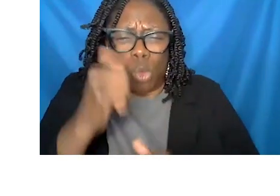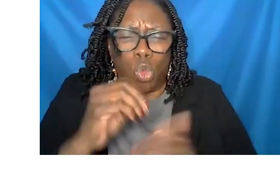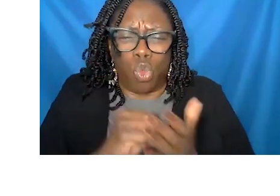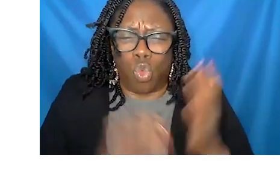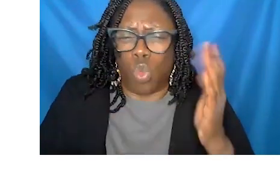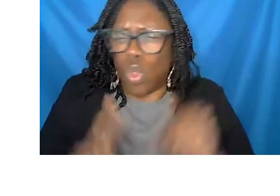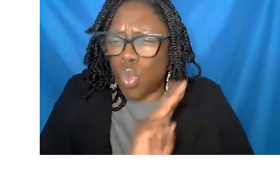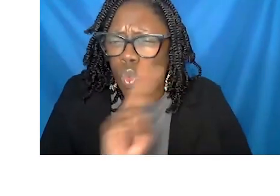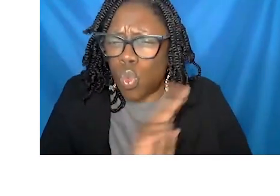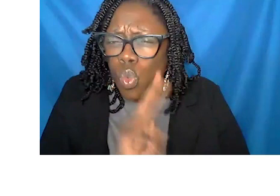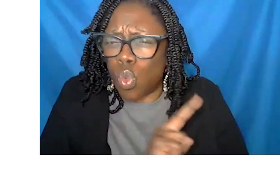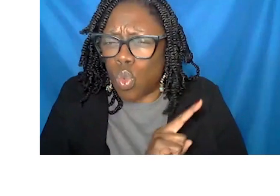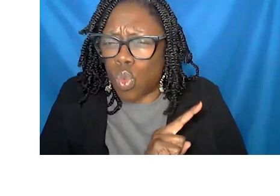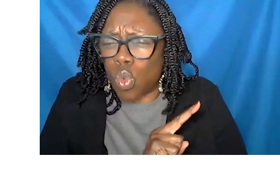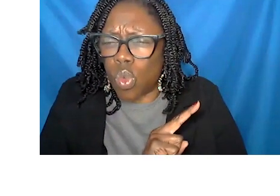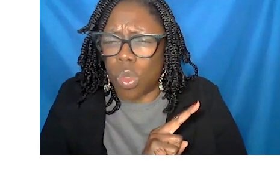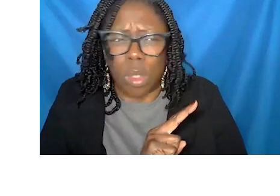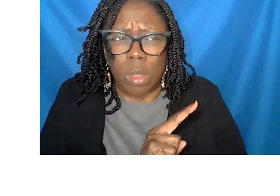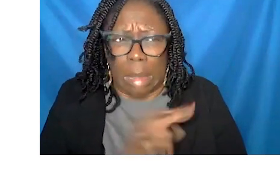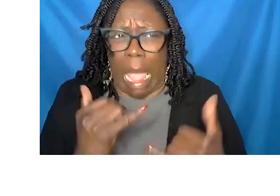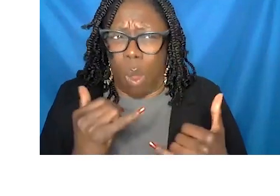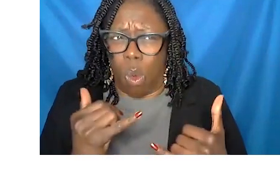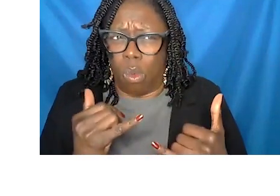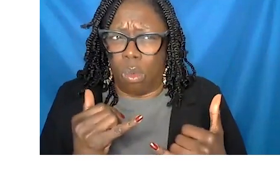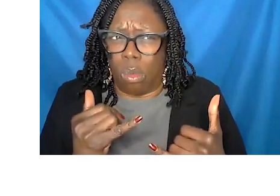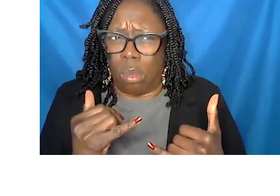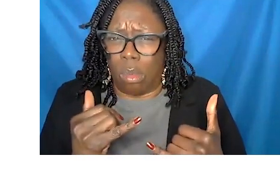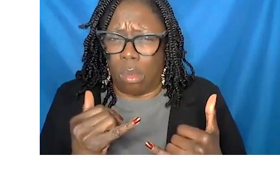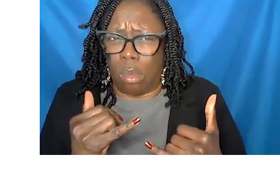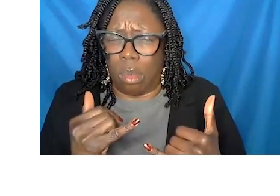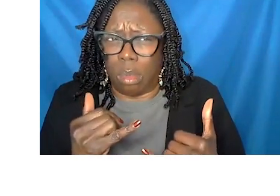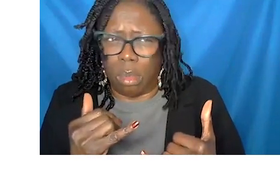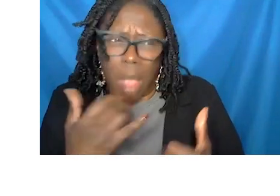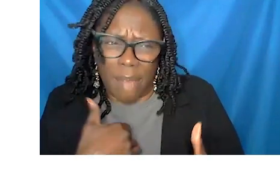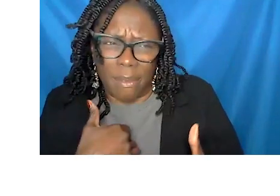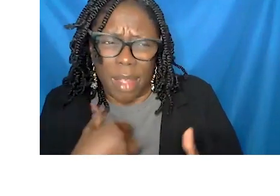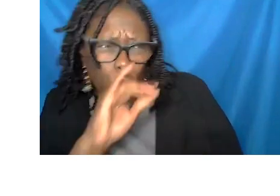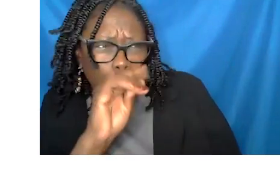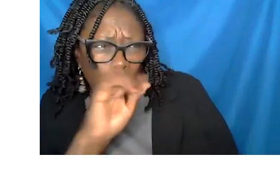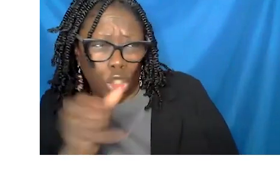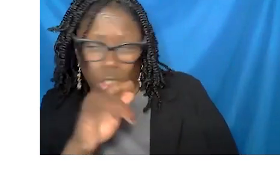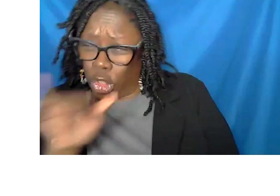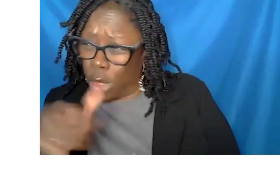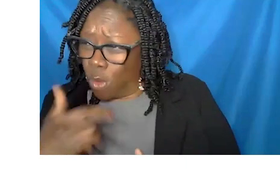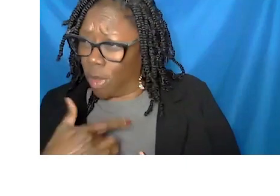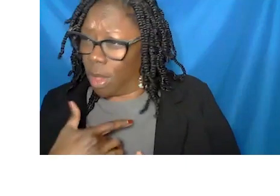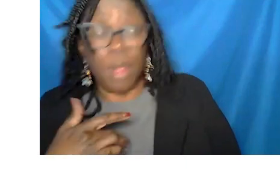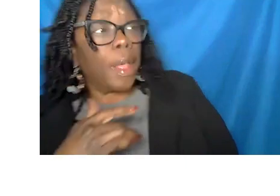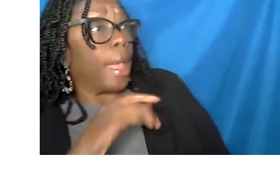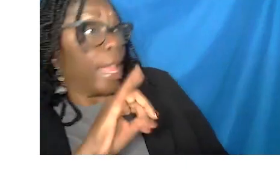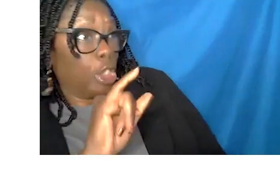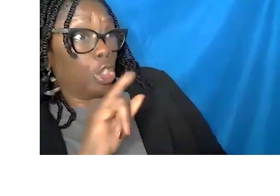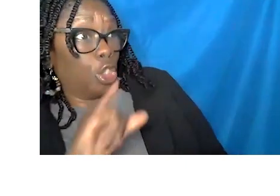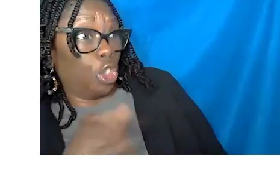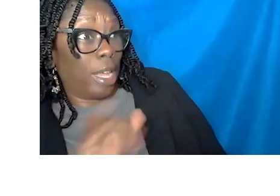are utilizing currently? Jay, do you have a sense of that? Yeah, I got a pretty good sense.